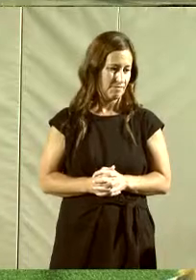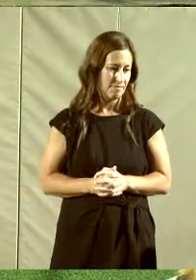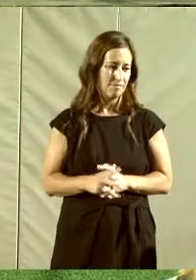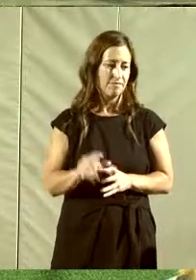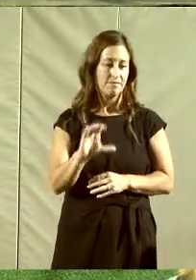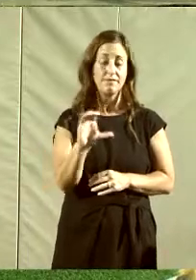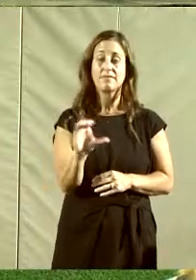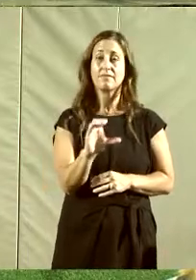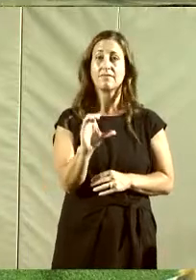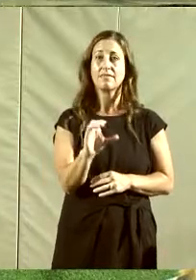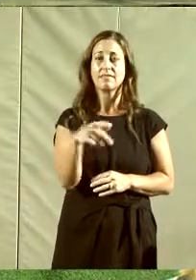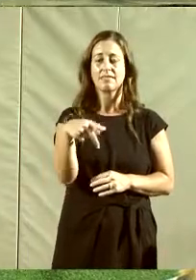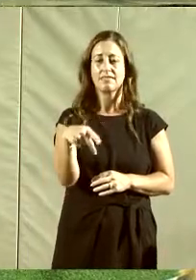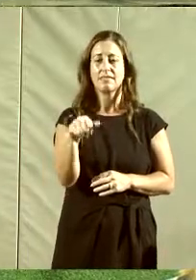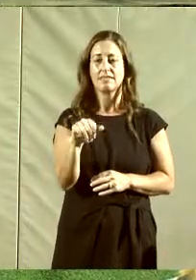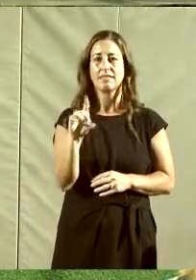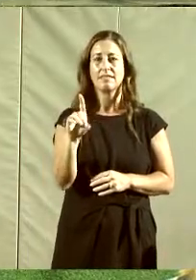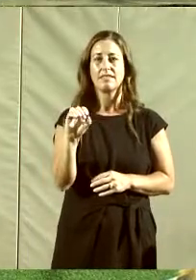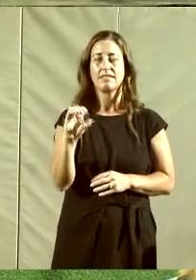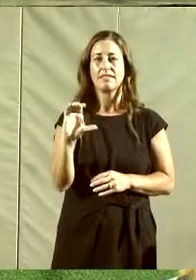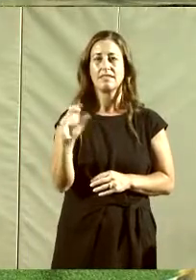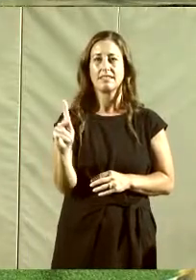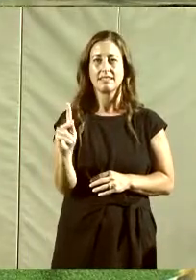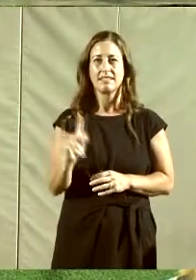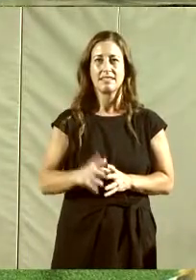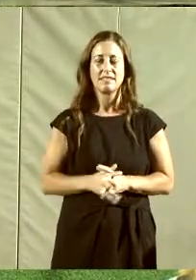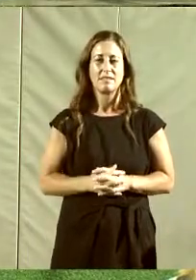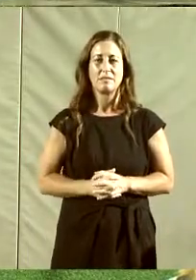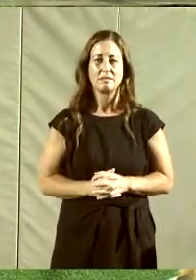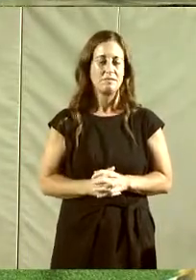Cody Michael Paddock.